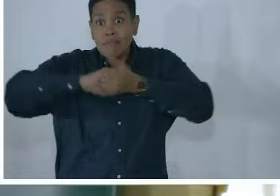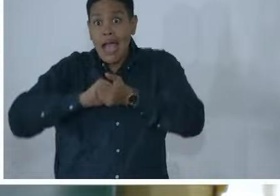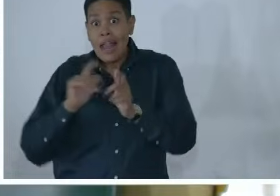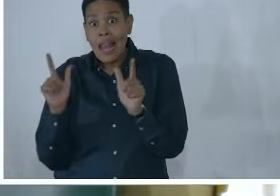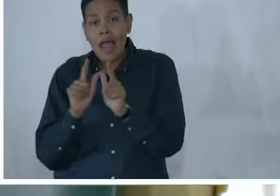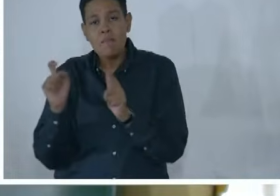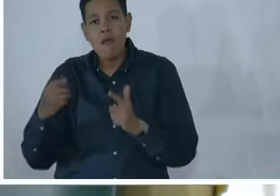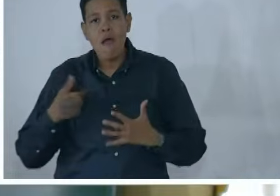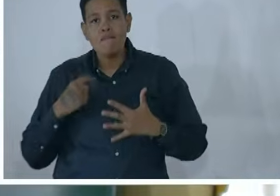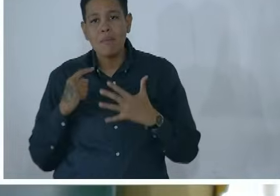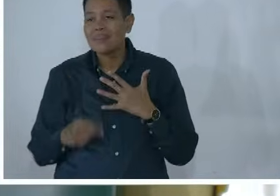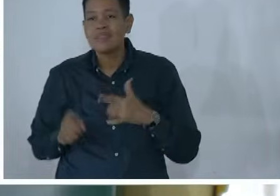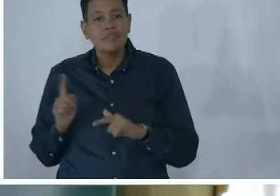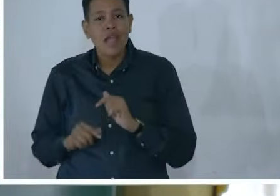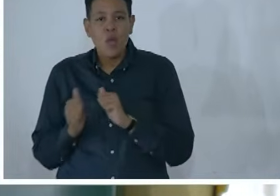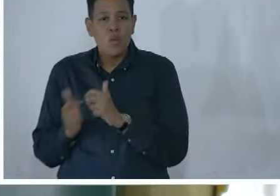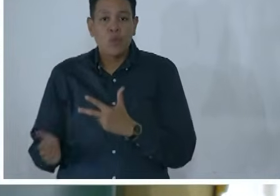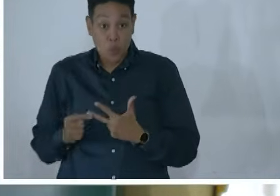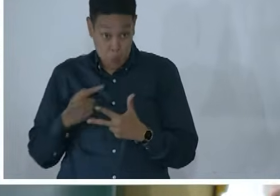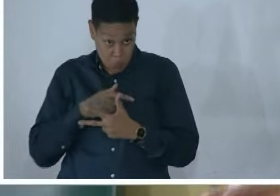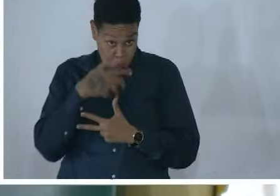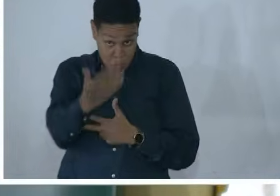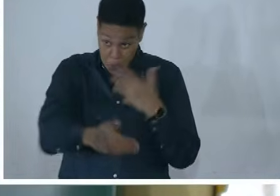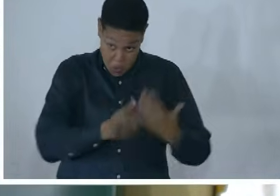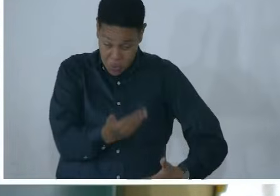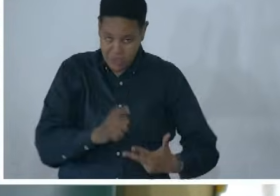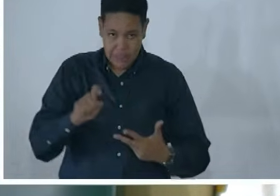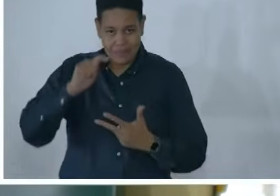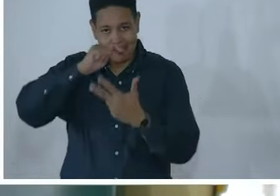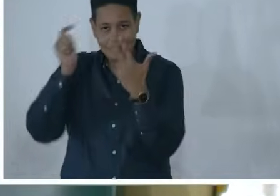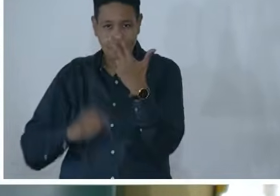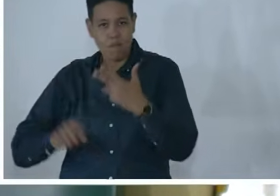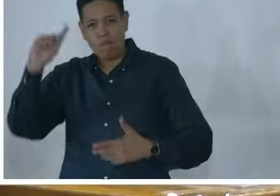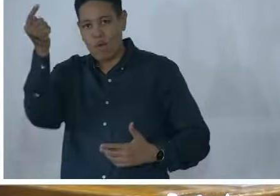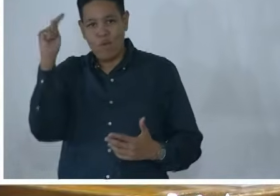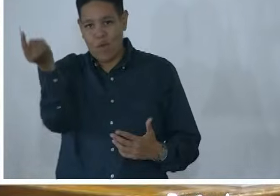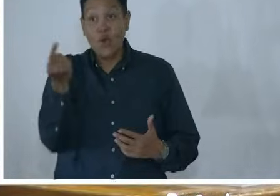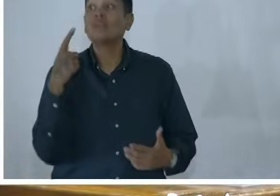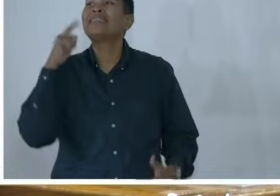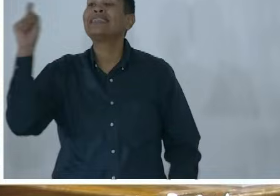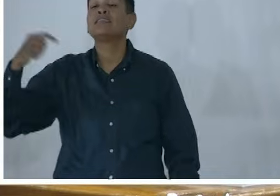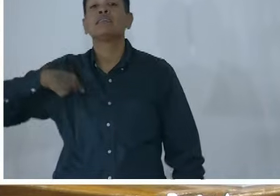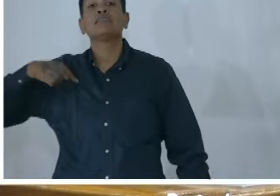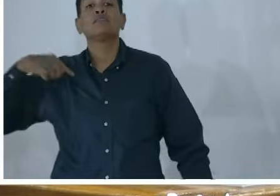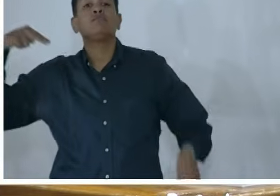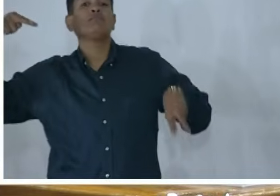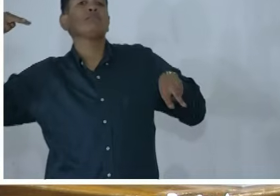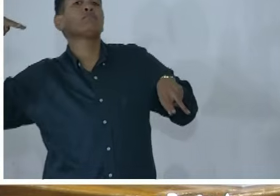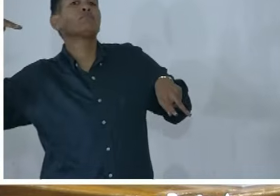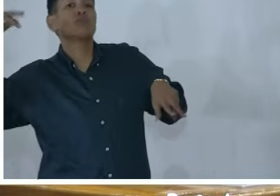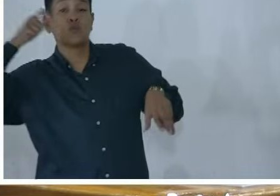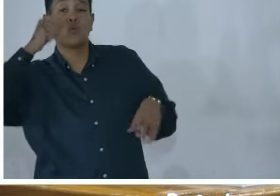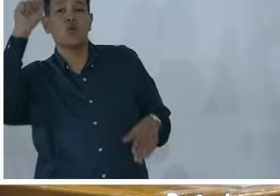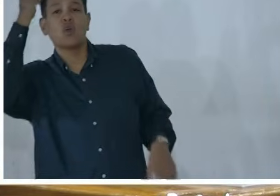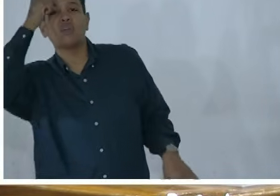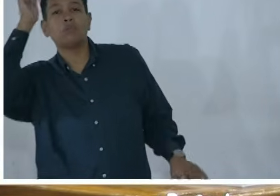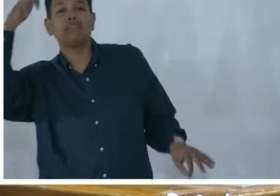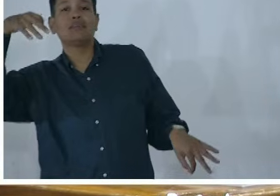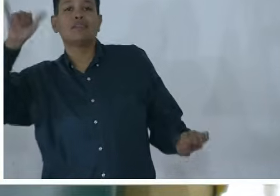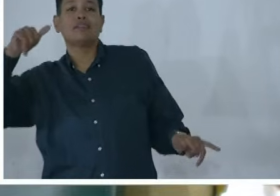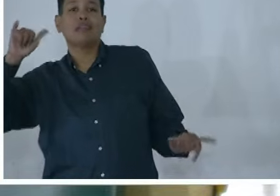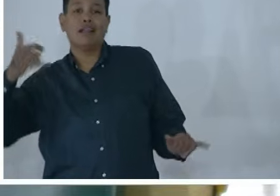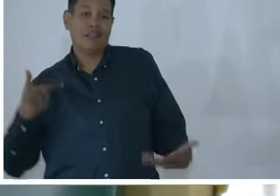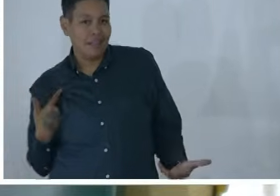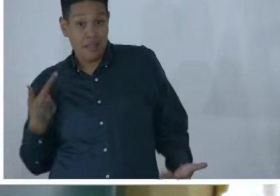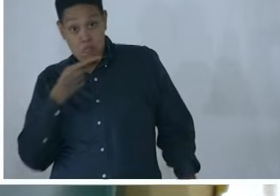licenses. And those still lay in the purview of the Minister of Mining and of the government. And I have been very